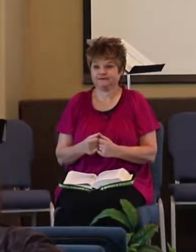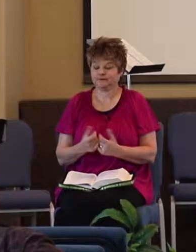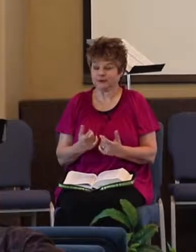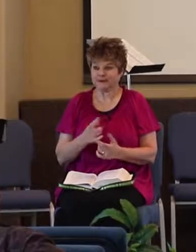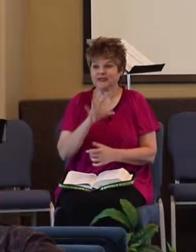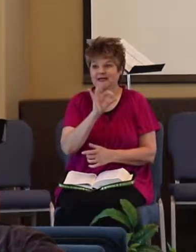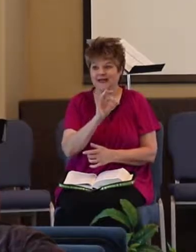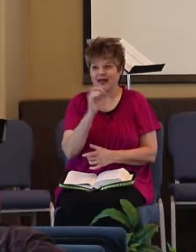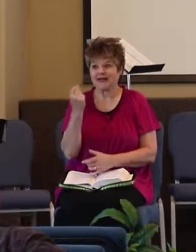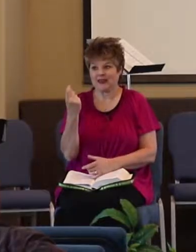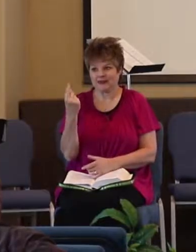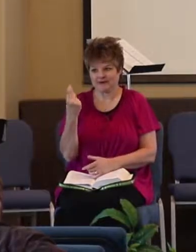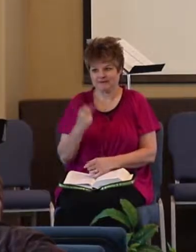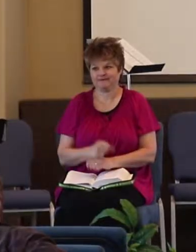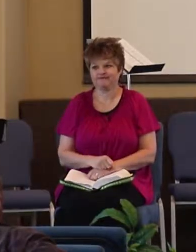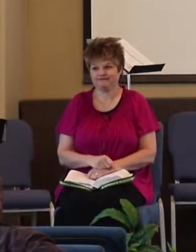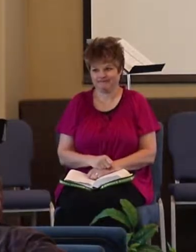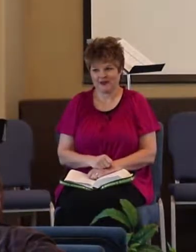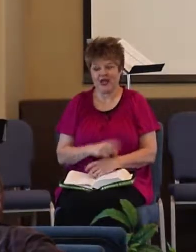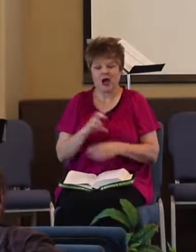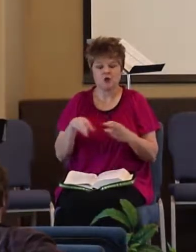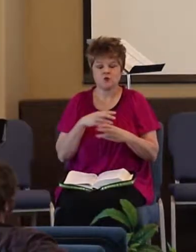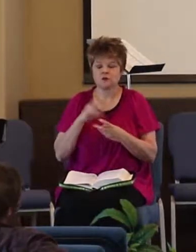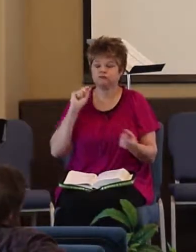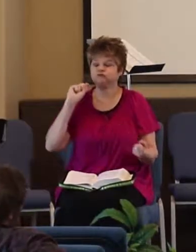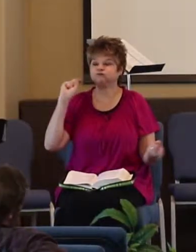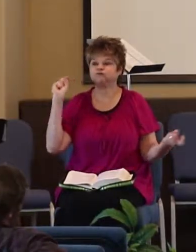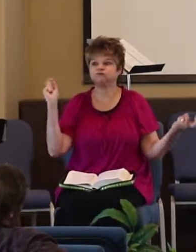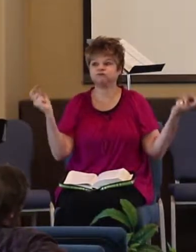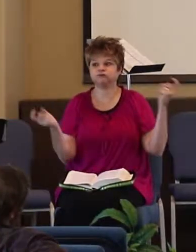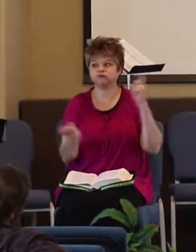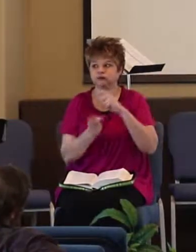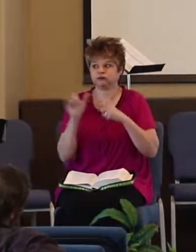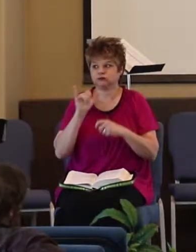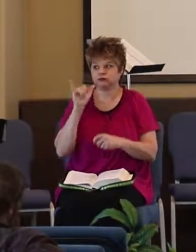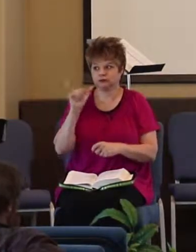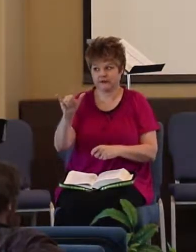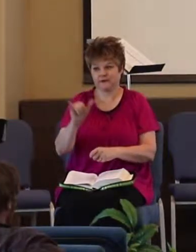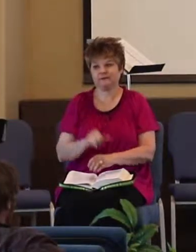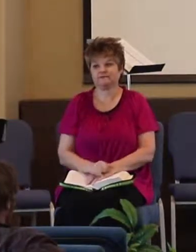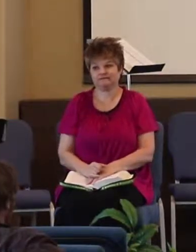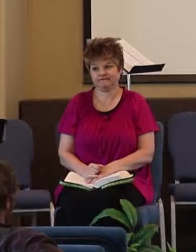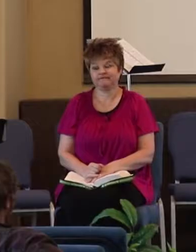was 9/11. Our world changed forever.